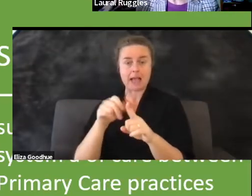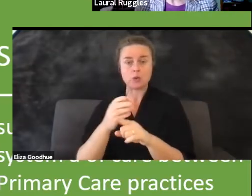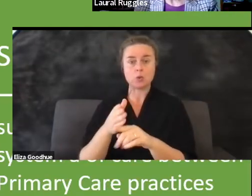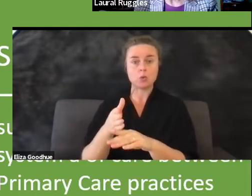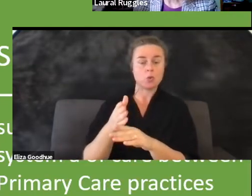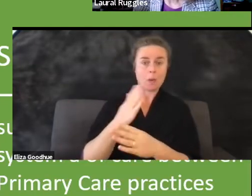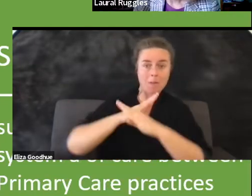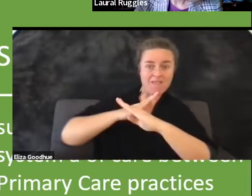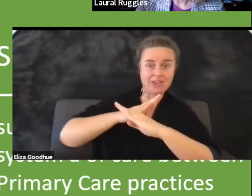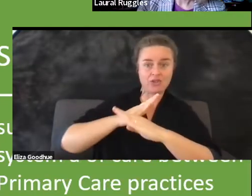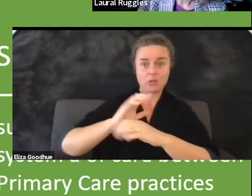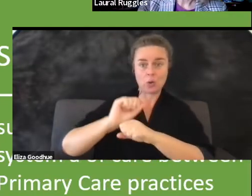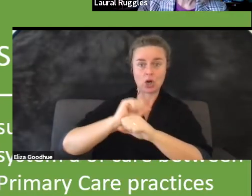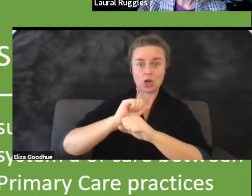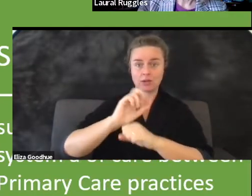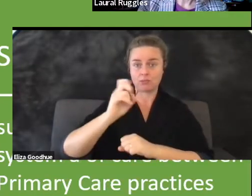and come together.